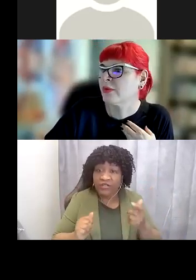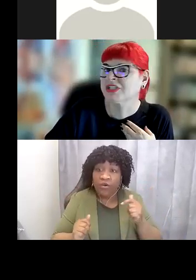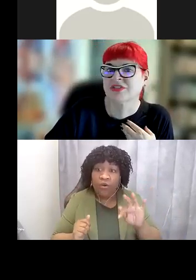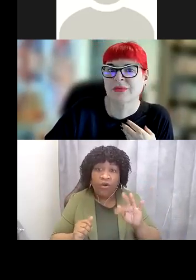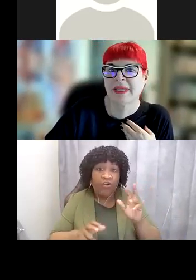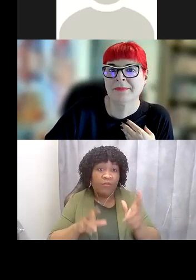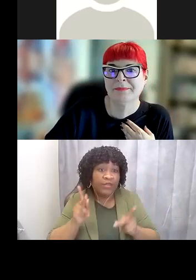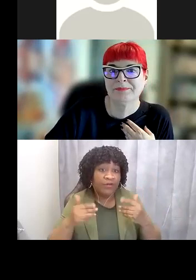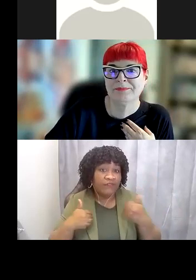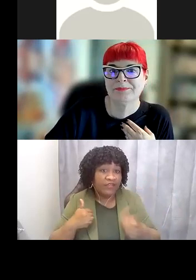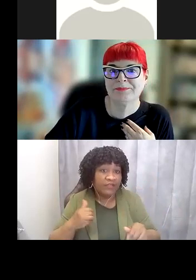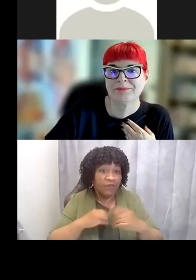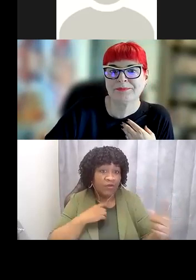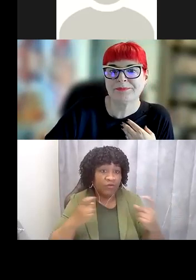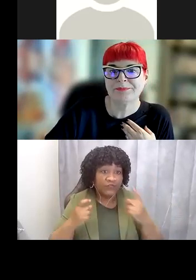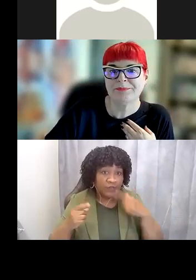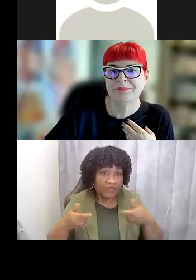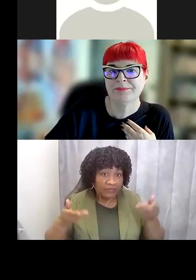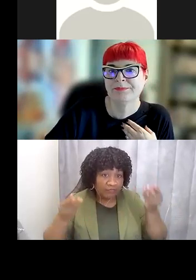any more questions for me.